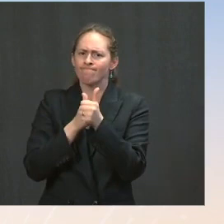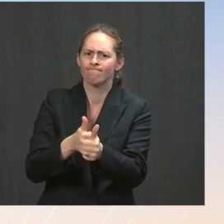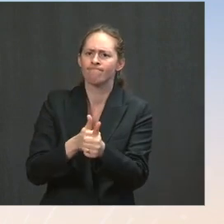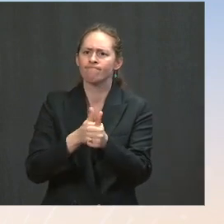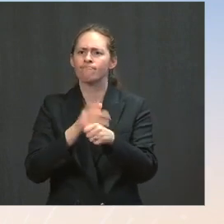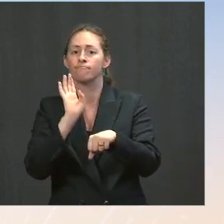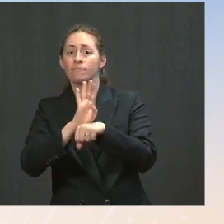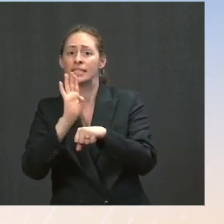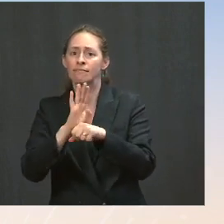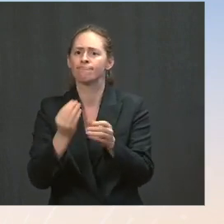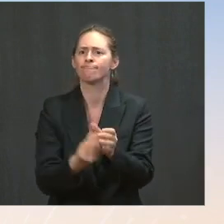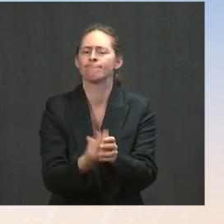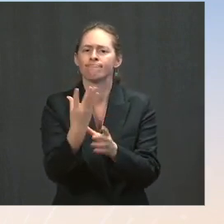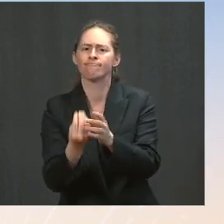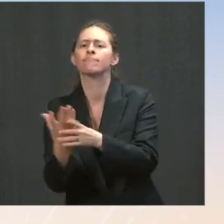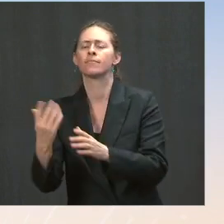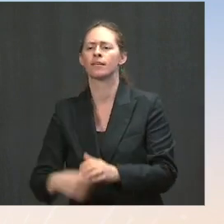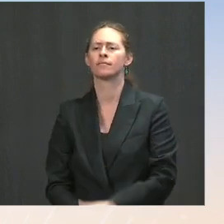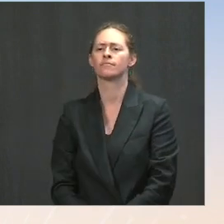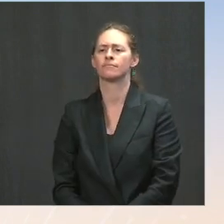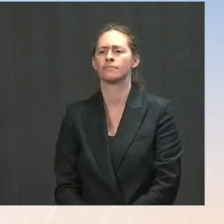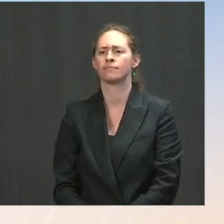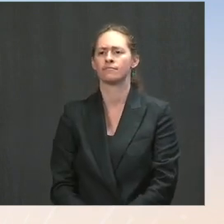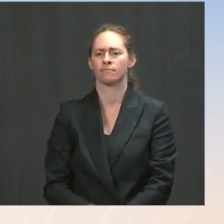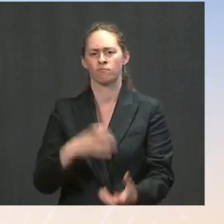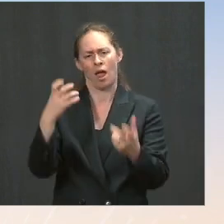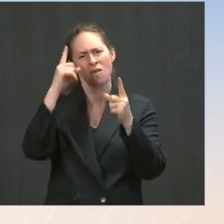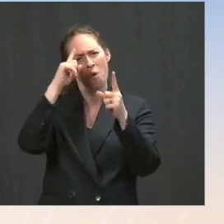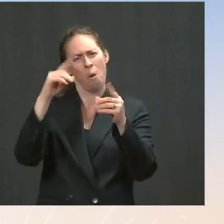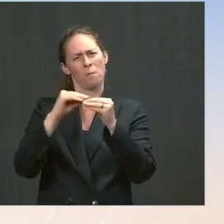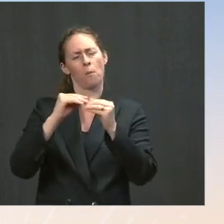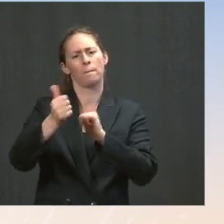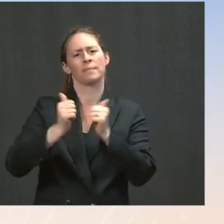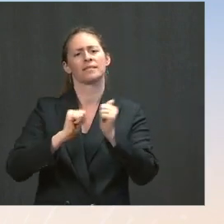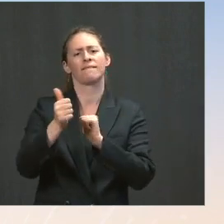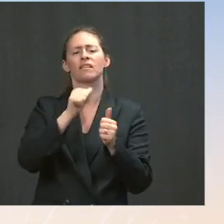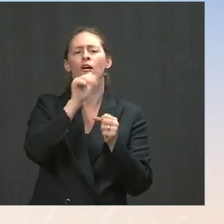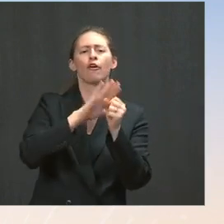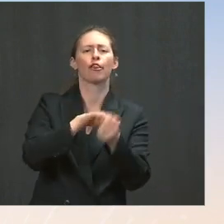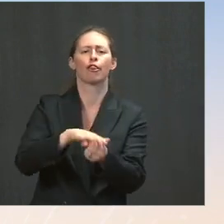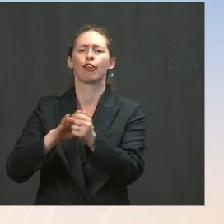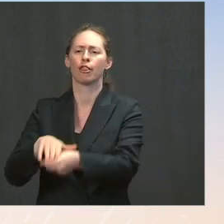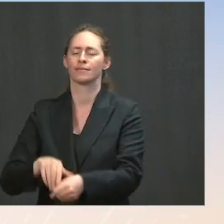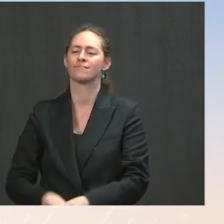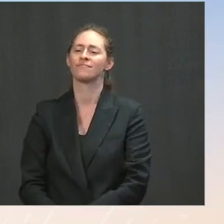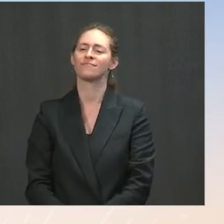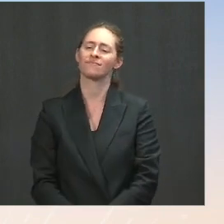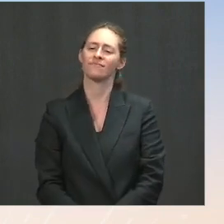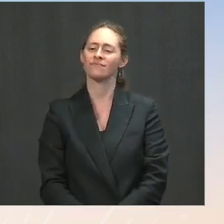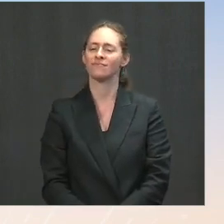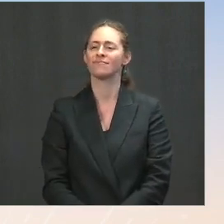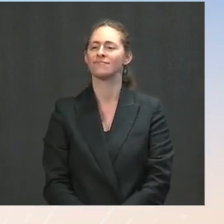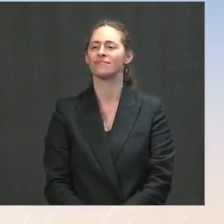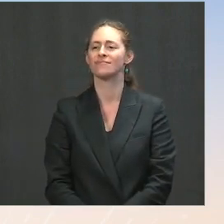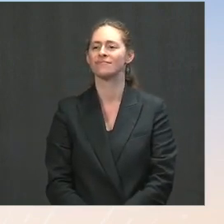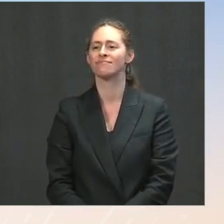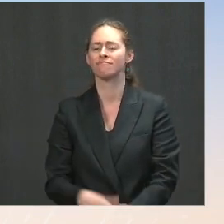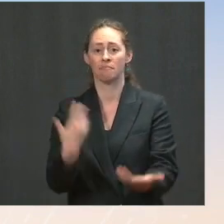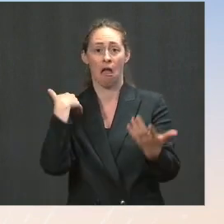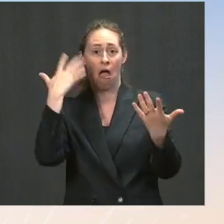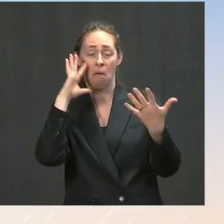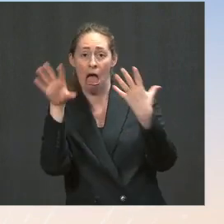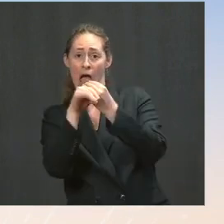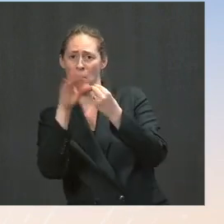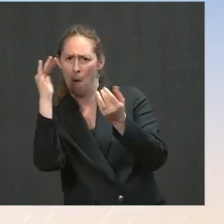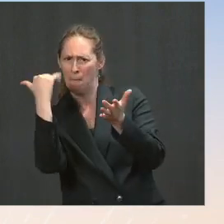competition. Last piece, I think here, second to last piece, but hopefully useful. Tomorrow the President will travel